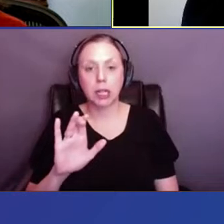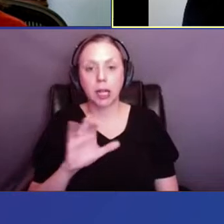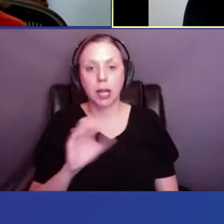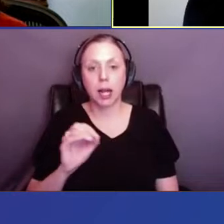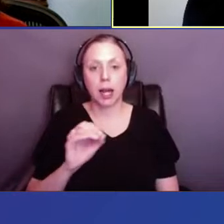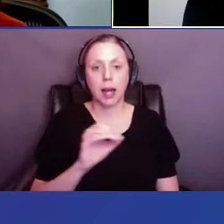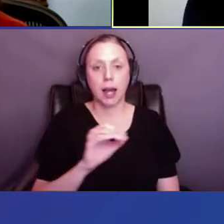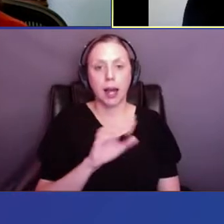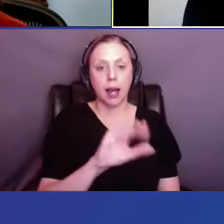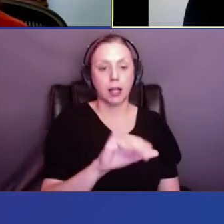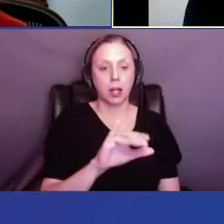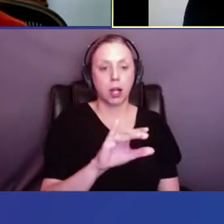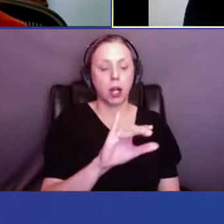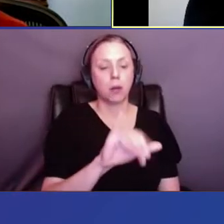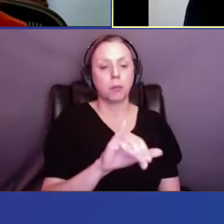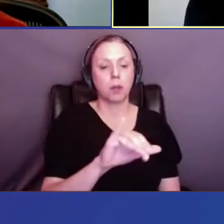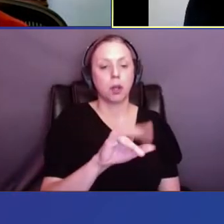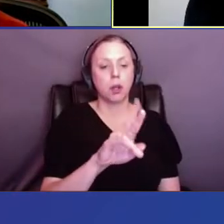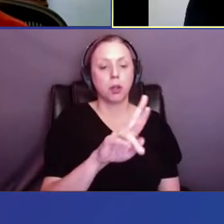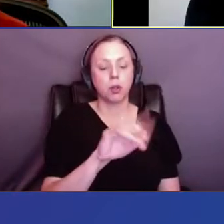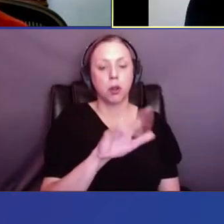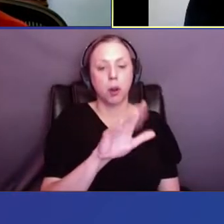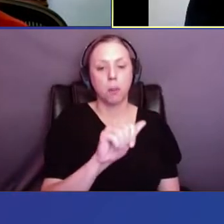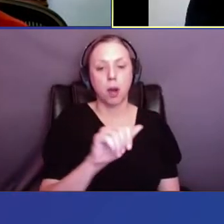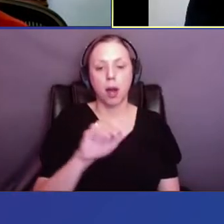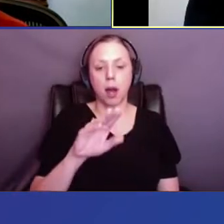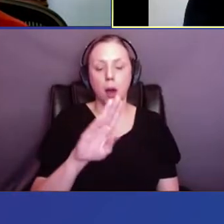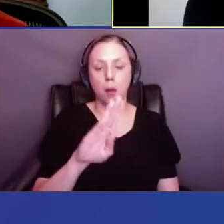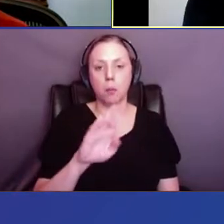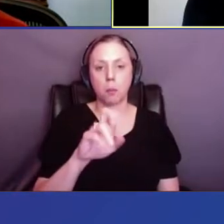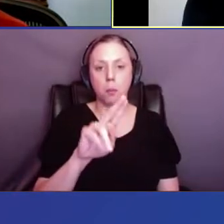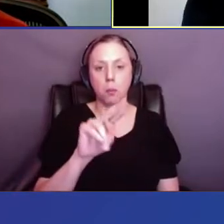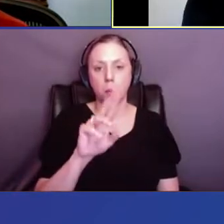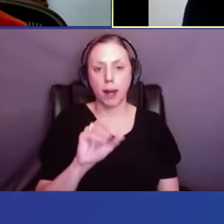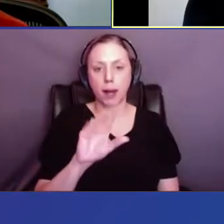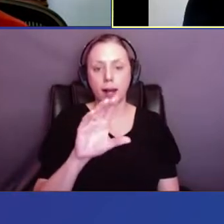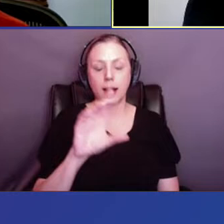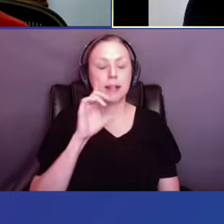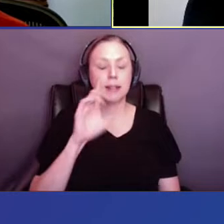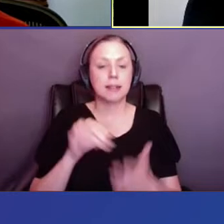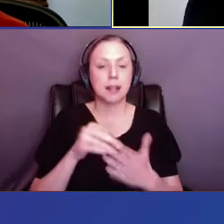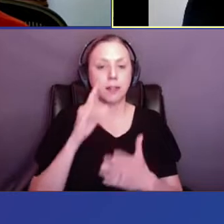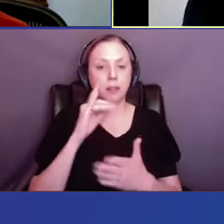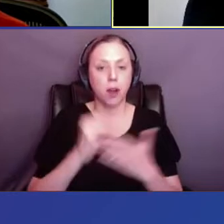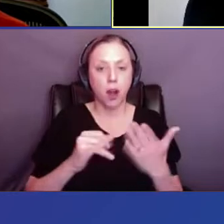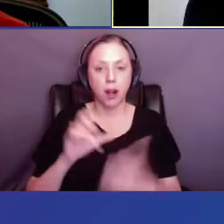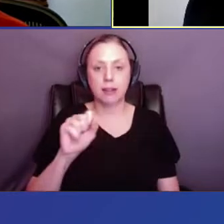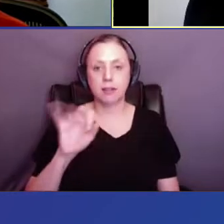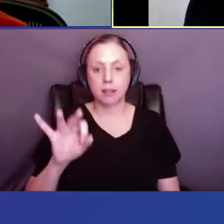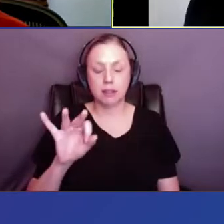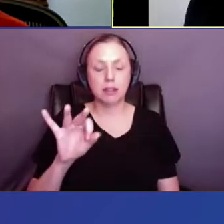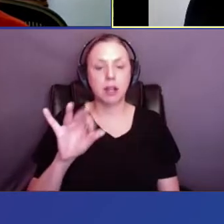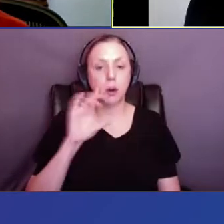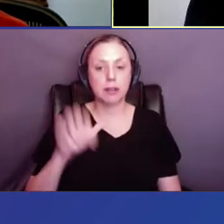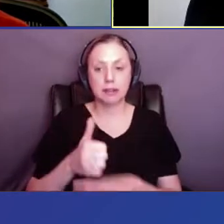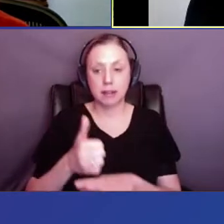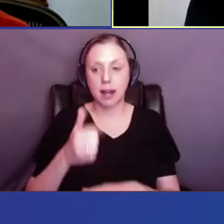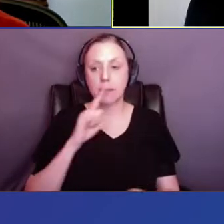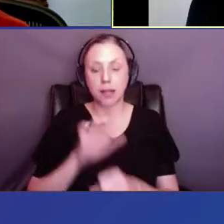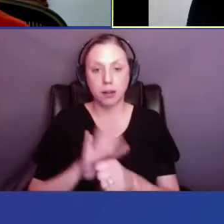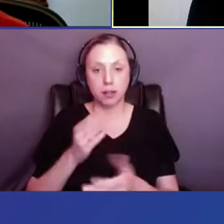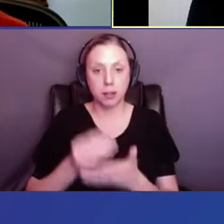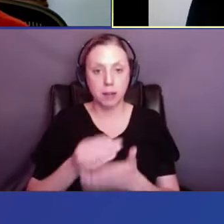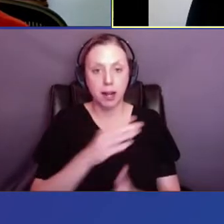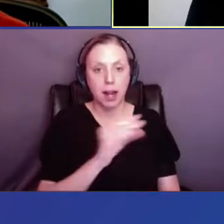Yerba Buena Center for the Arts in San Francisco set up guaranteed income for artists, and Springboard for the Arts in St. Paul,